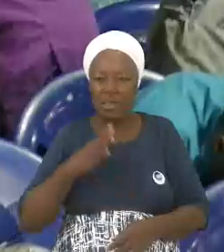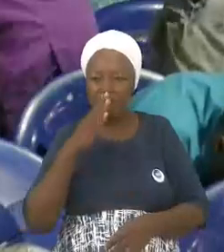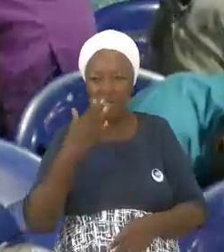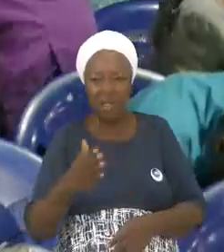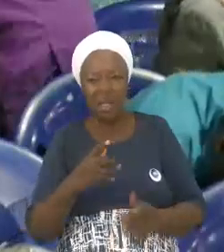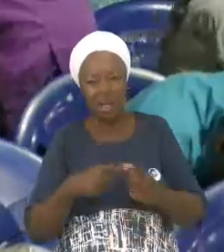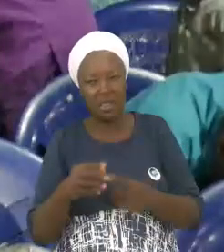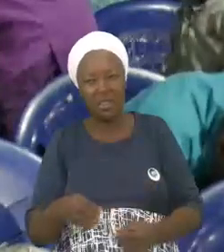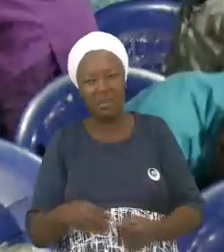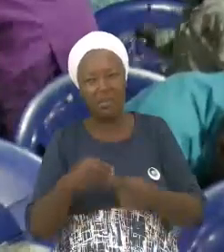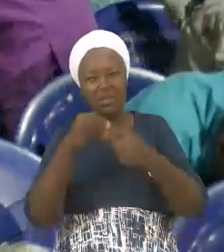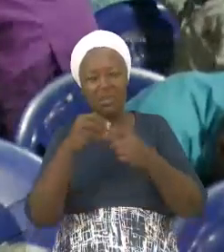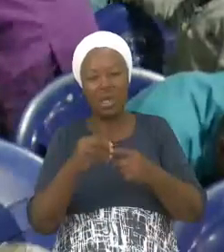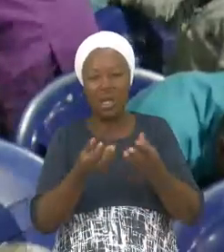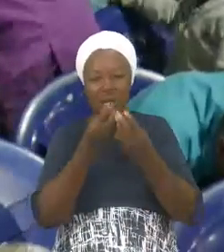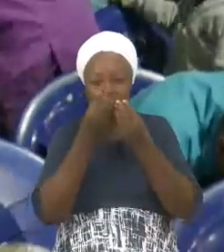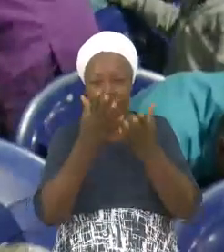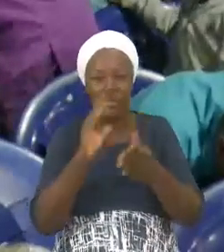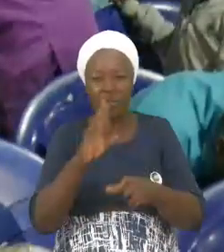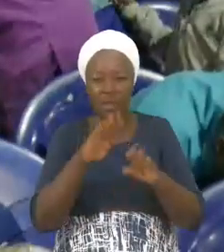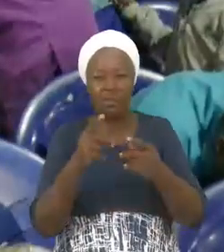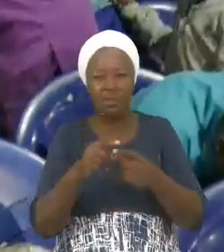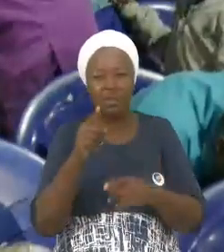information we giving unto us.